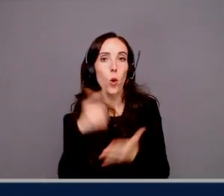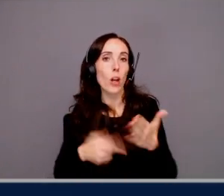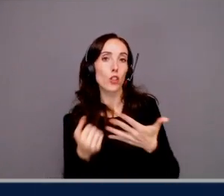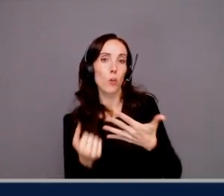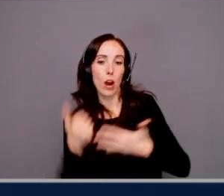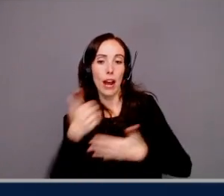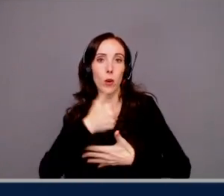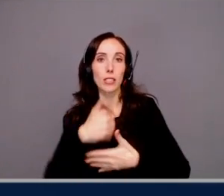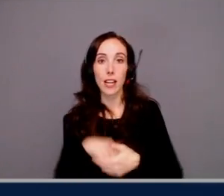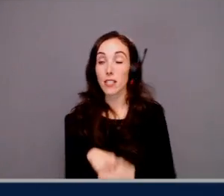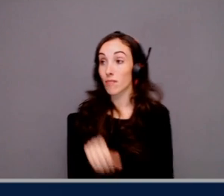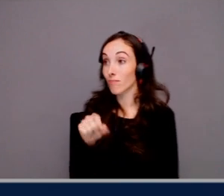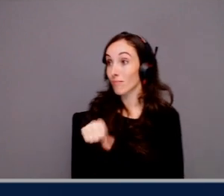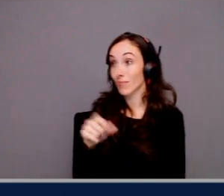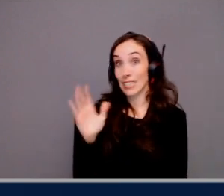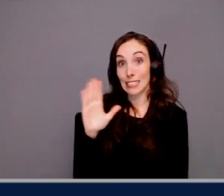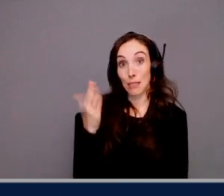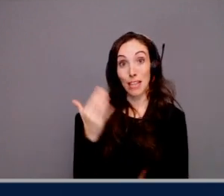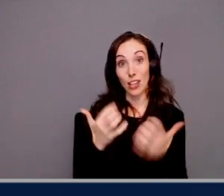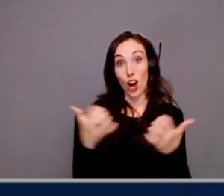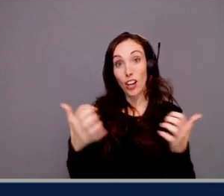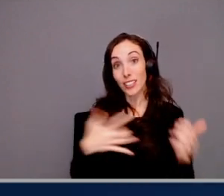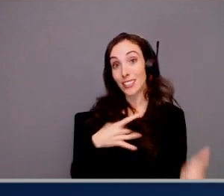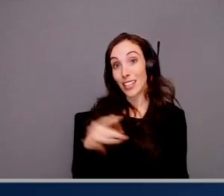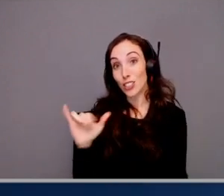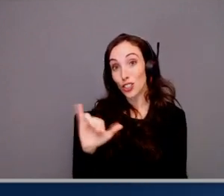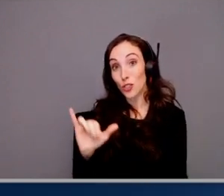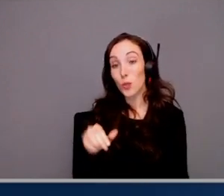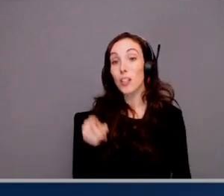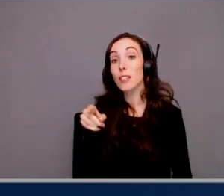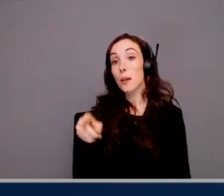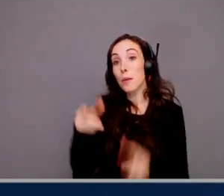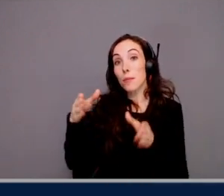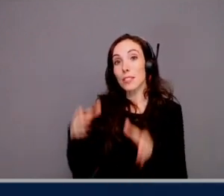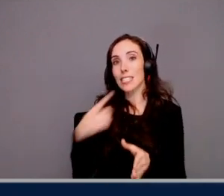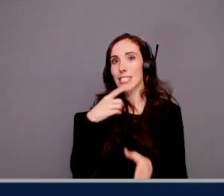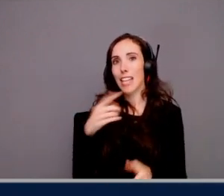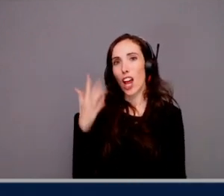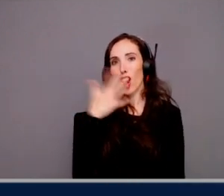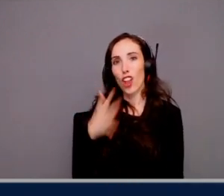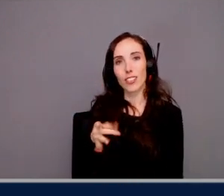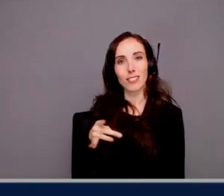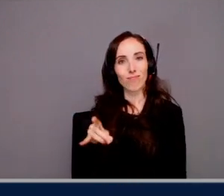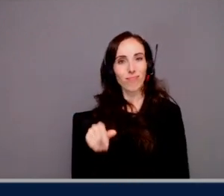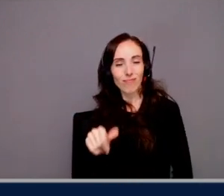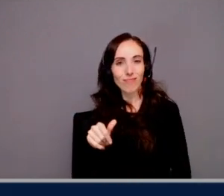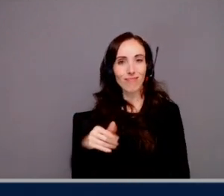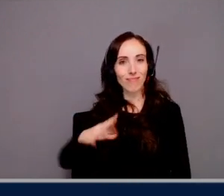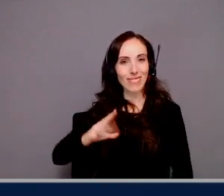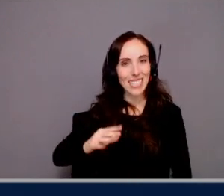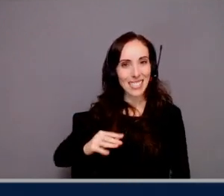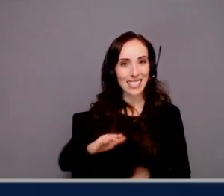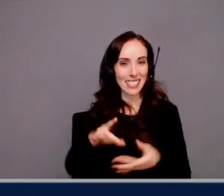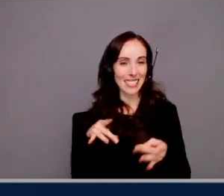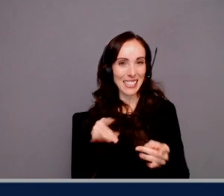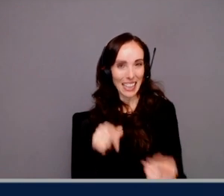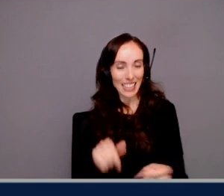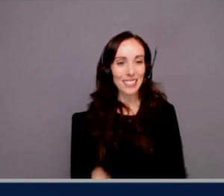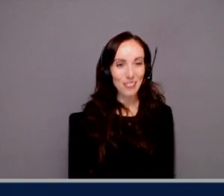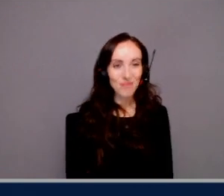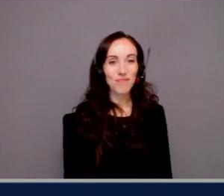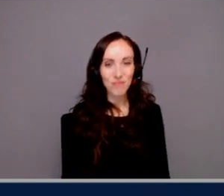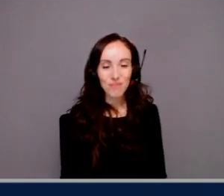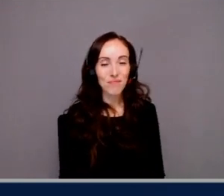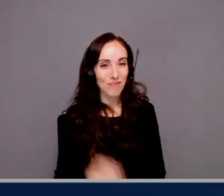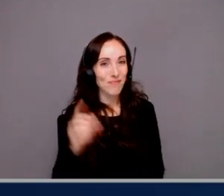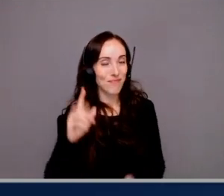like the chat is also liking this. We have a comment from Robert Tables. He's saying this looks very slick. Awesome. Good to hear that. So I know that